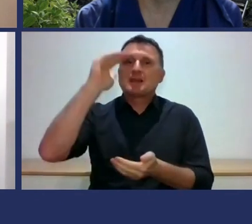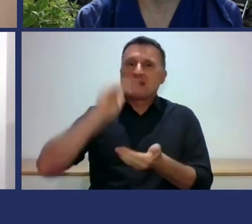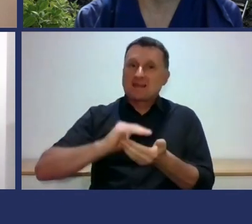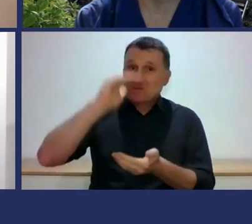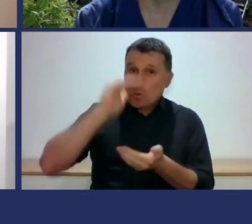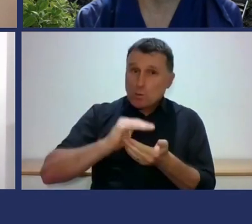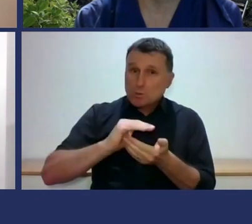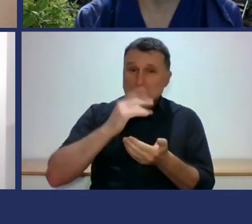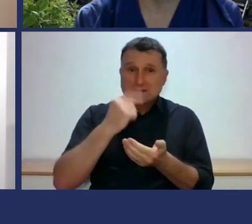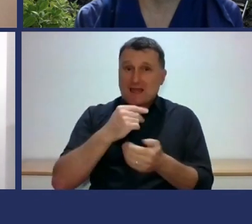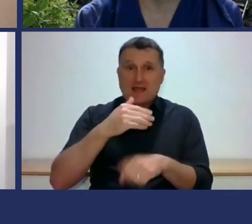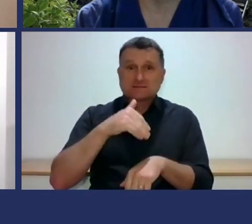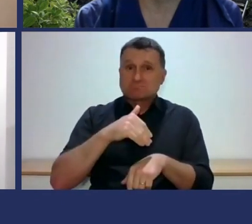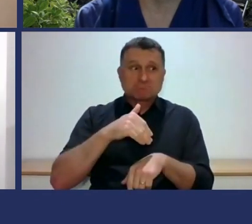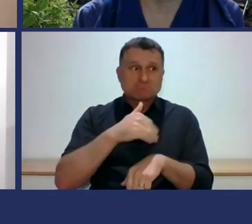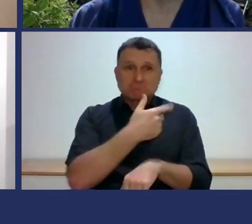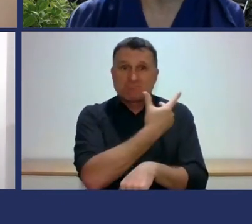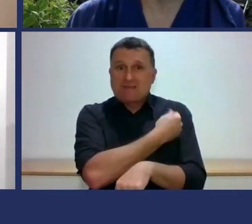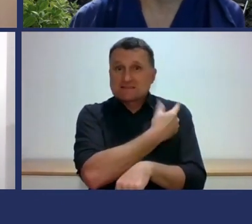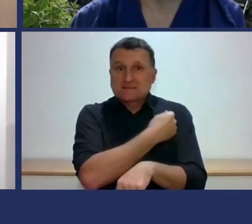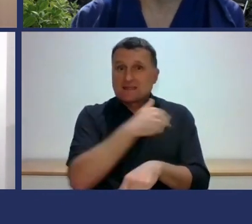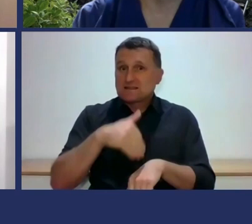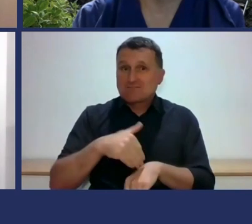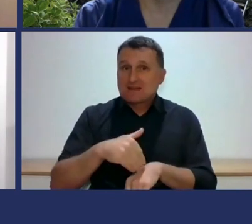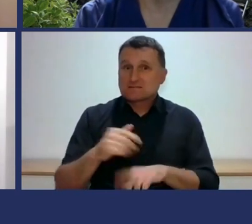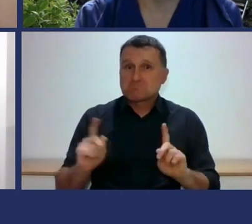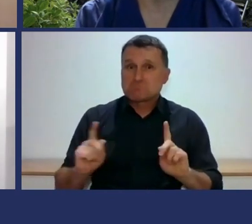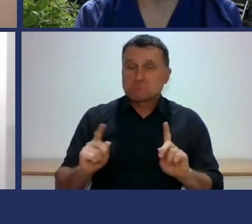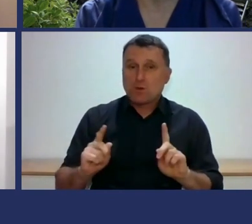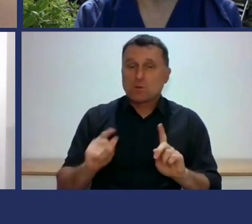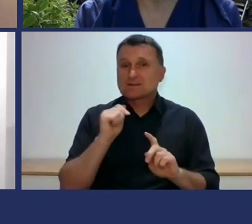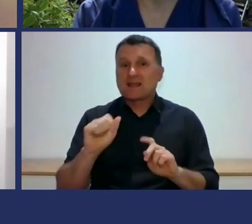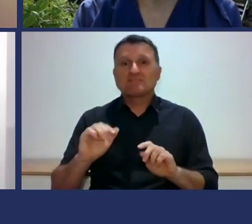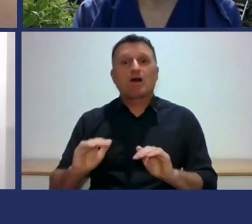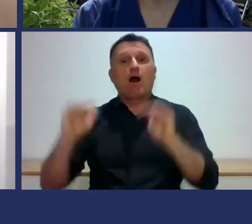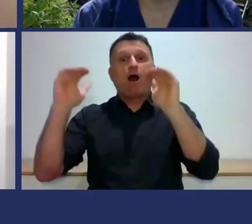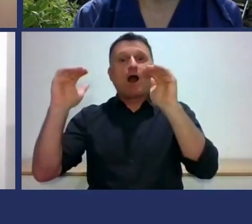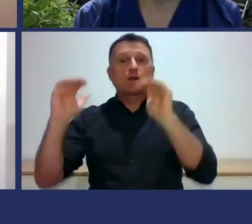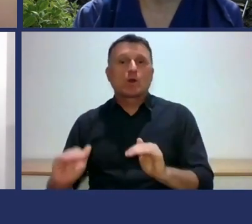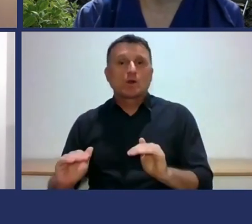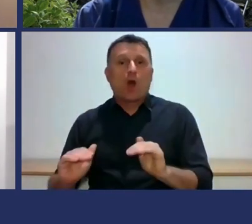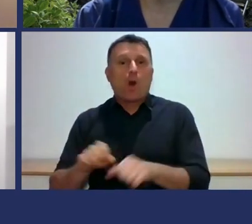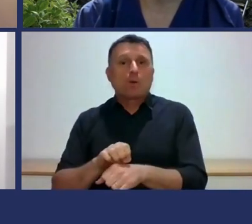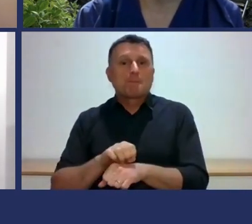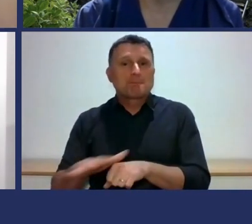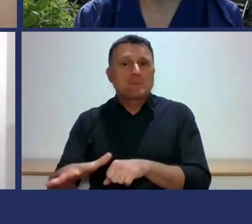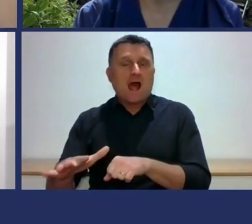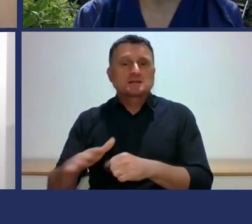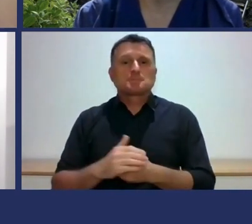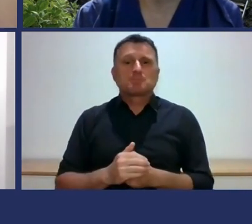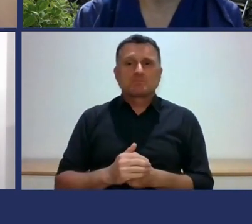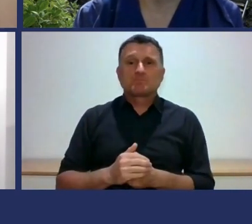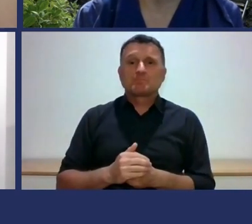Does anybody have any thoughts on that? Michelle, I choose you. So is the question that if somebody was diagnosed